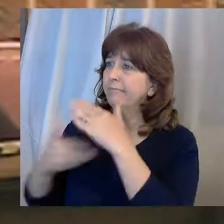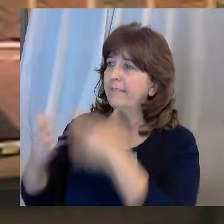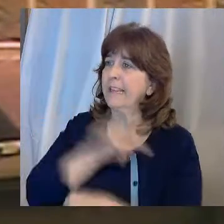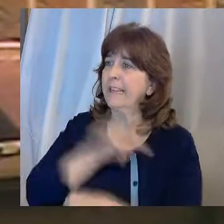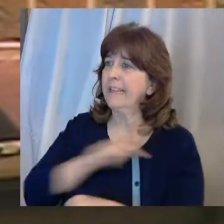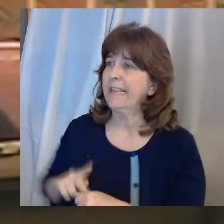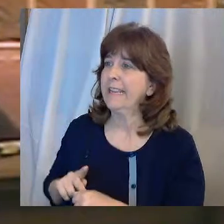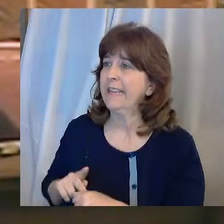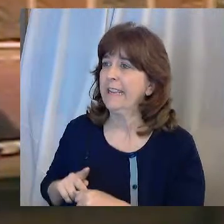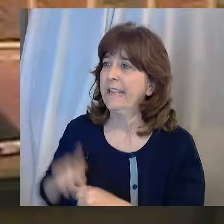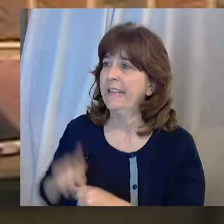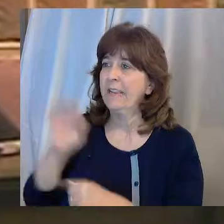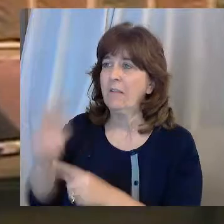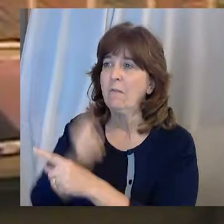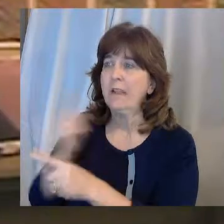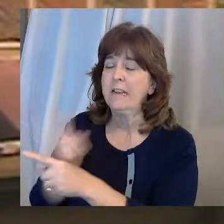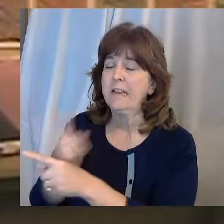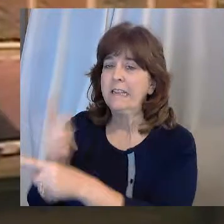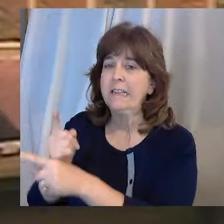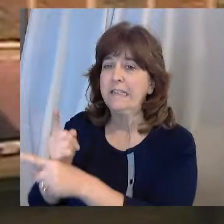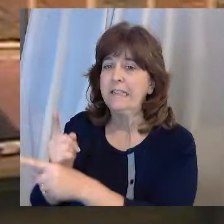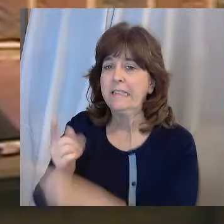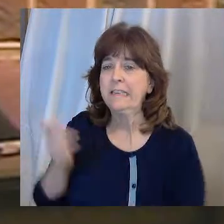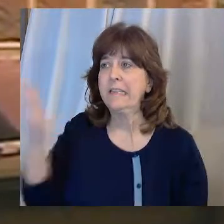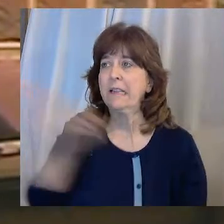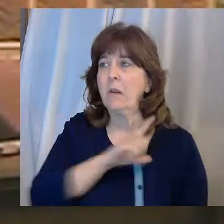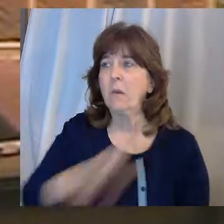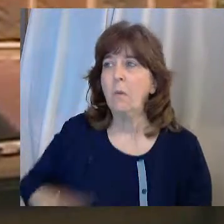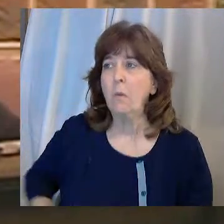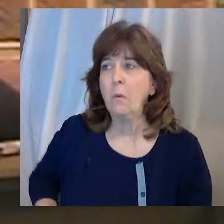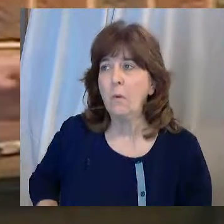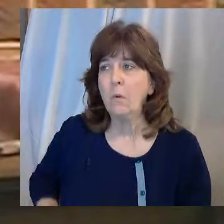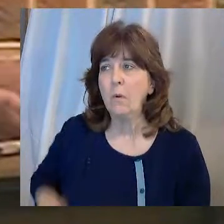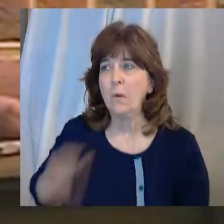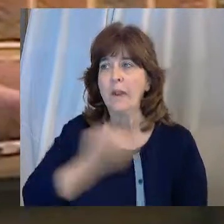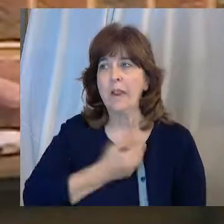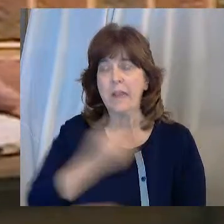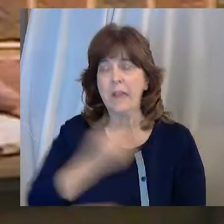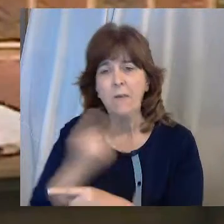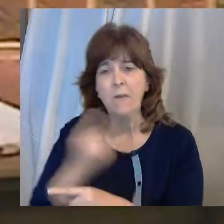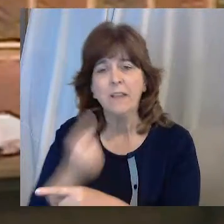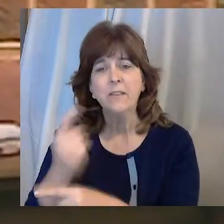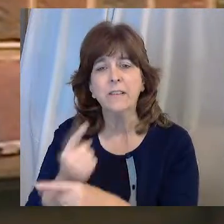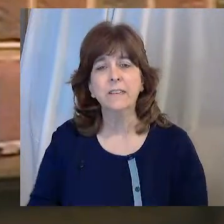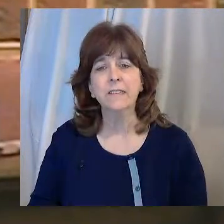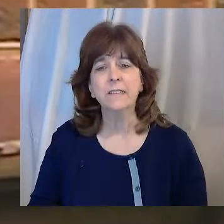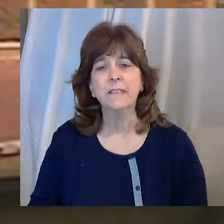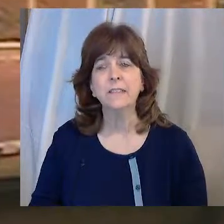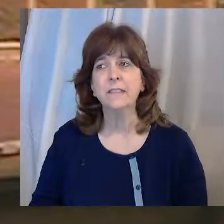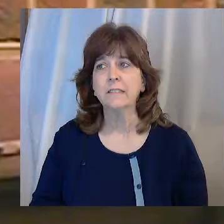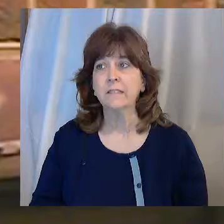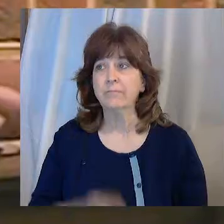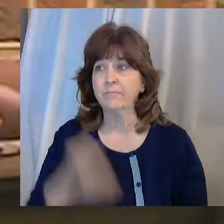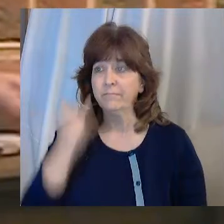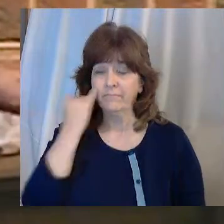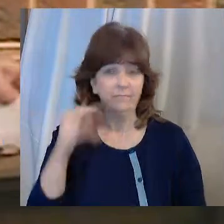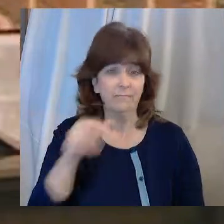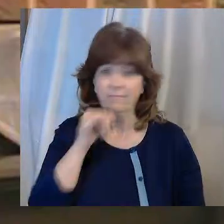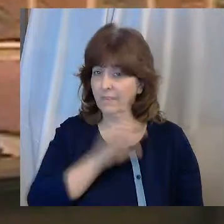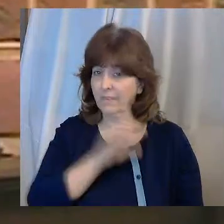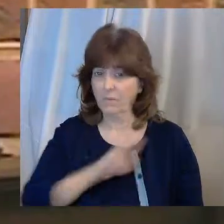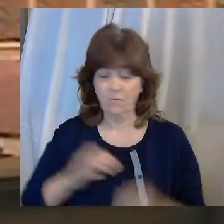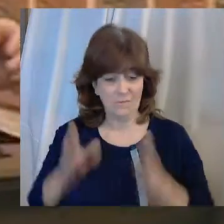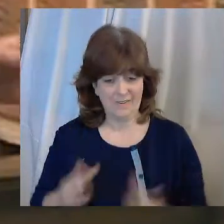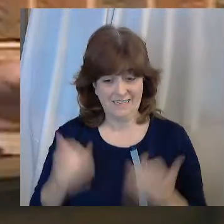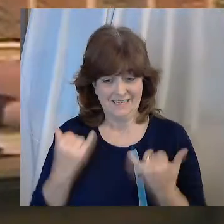the King of righteousness, the Lord, our righteousness. If you're a Christian this evening, you need